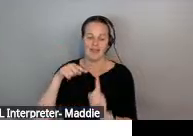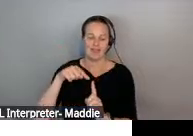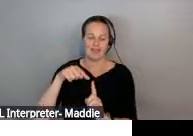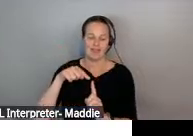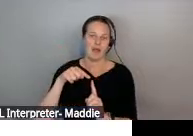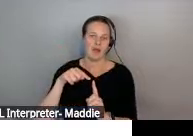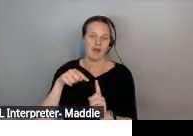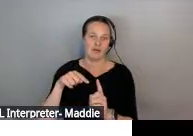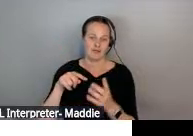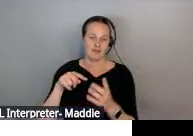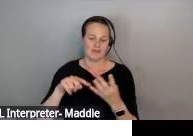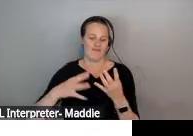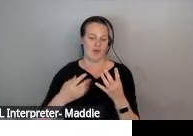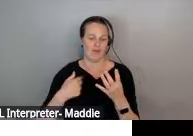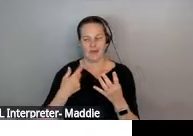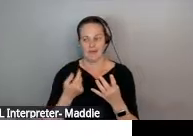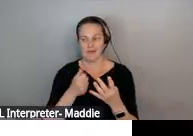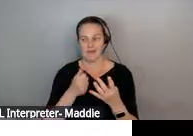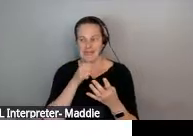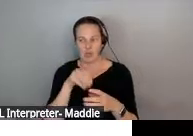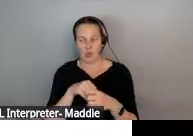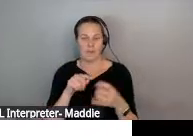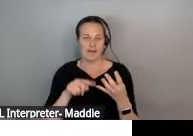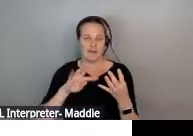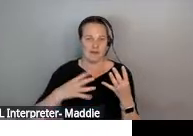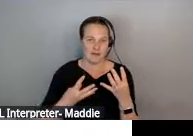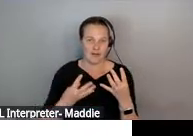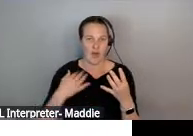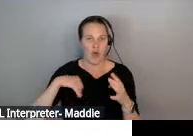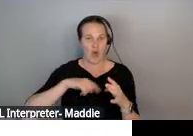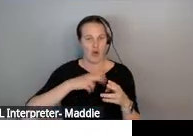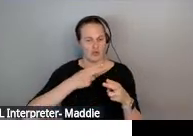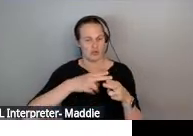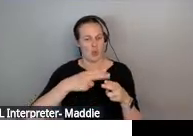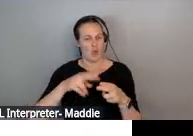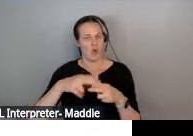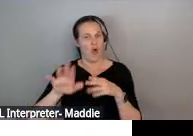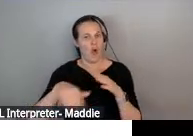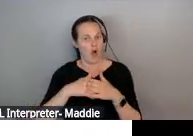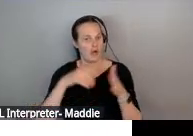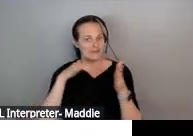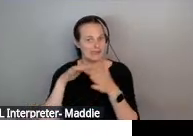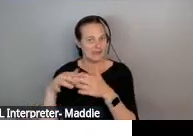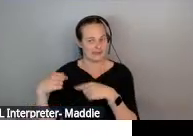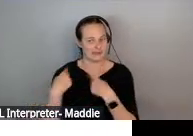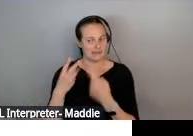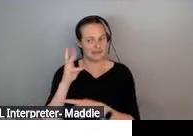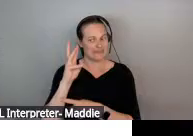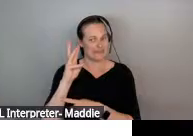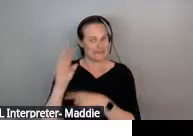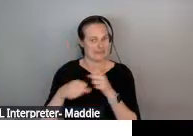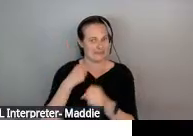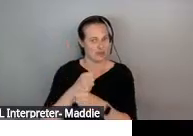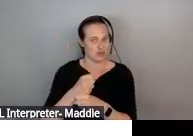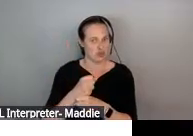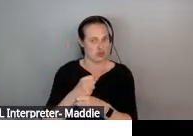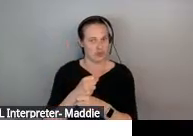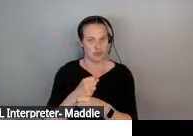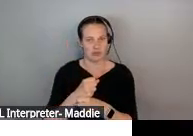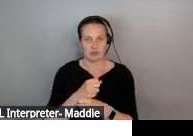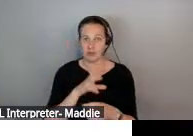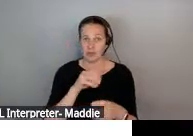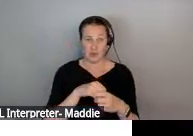short summaries of all of the studies that we've done in the last 6 years. So that includes